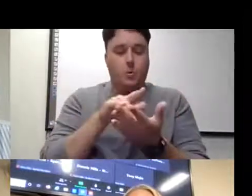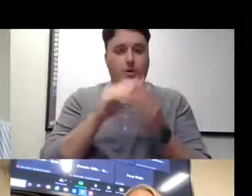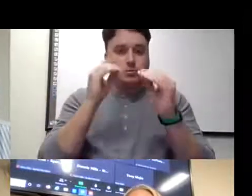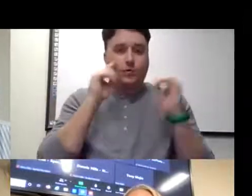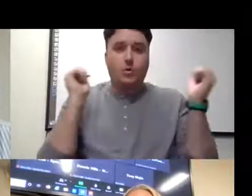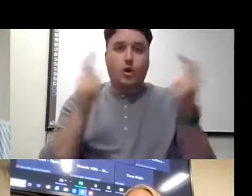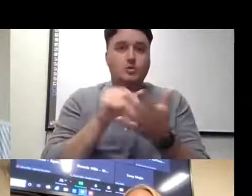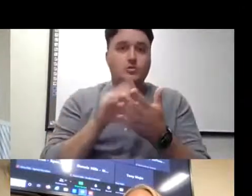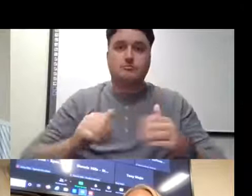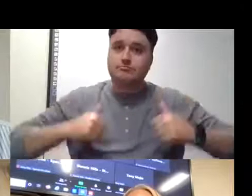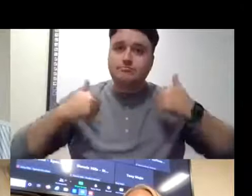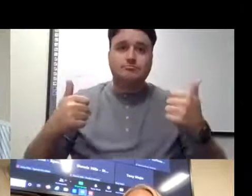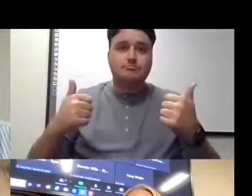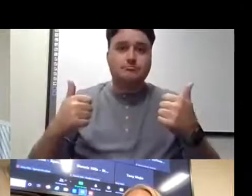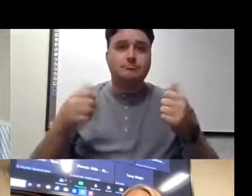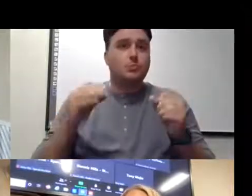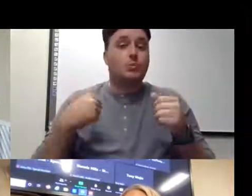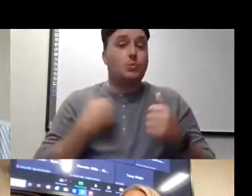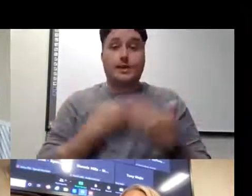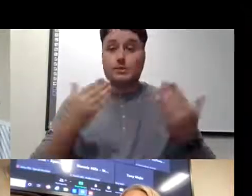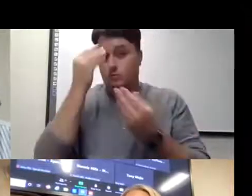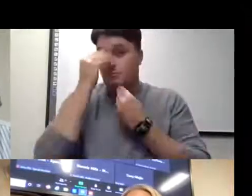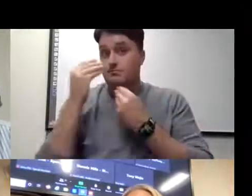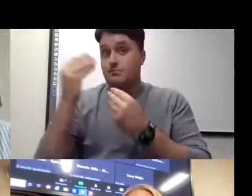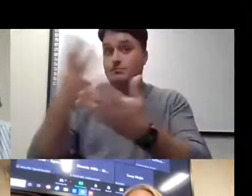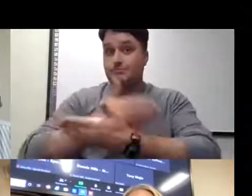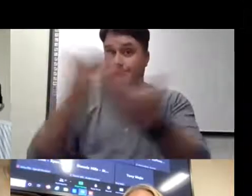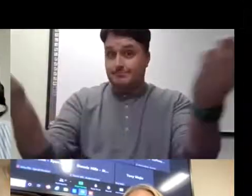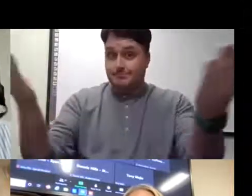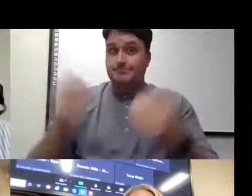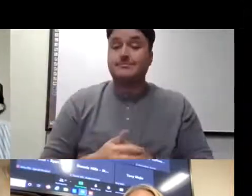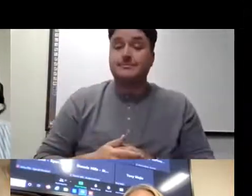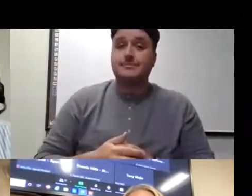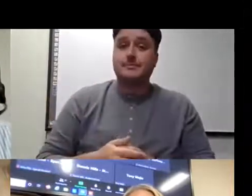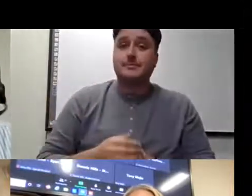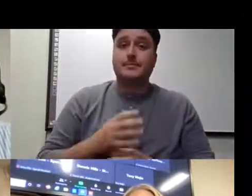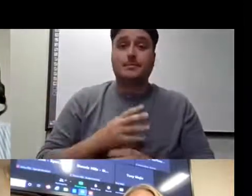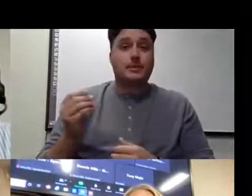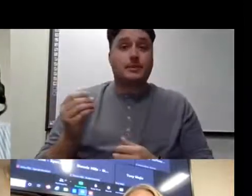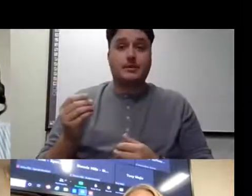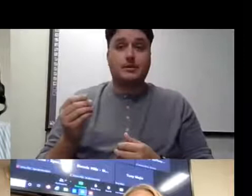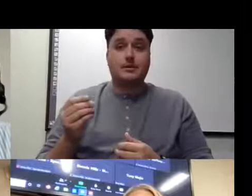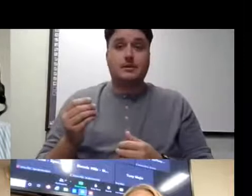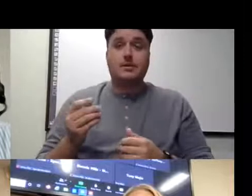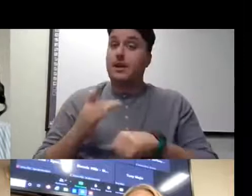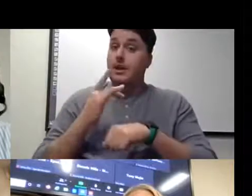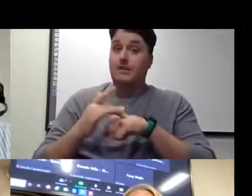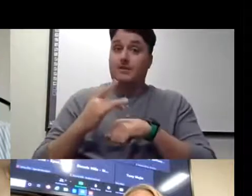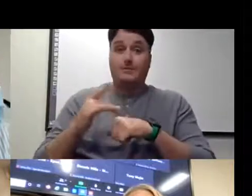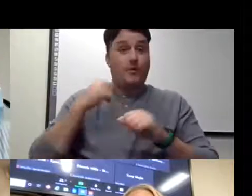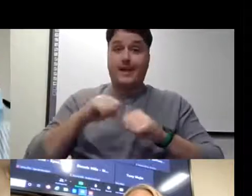students. And so we're here to report that to you, and I'm available for any further